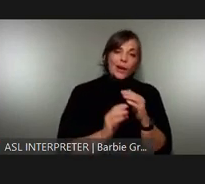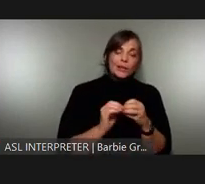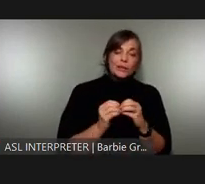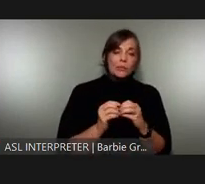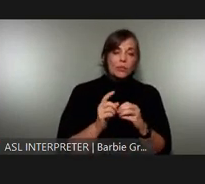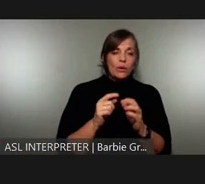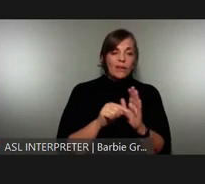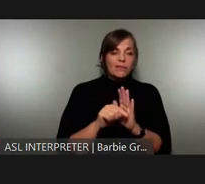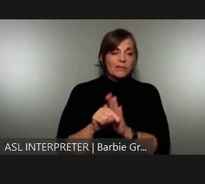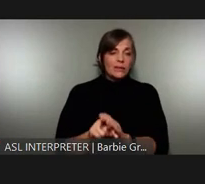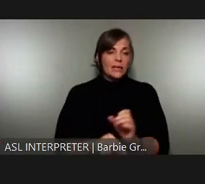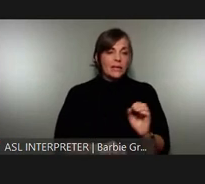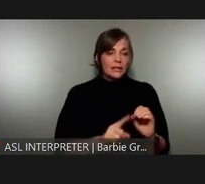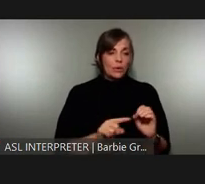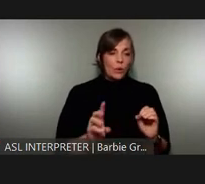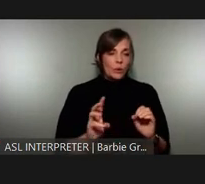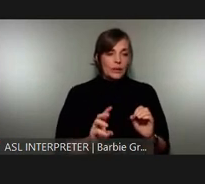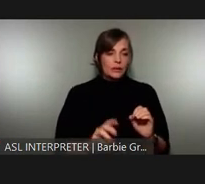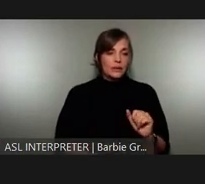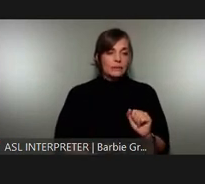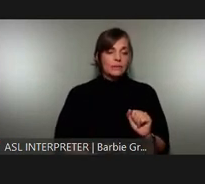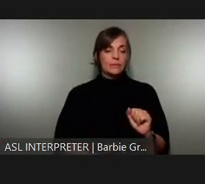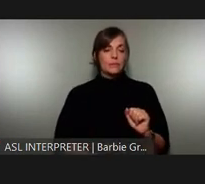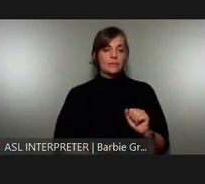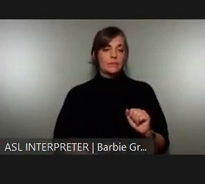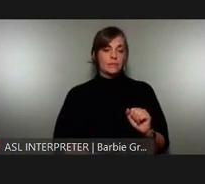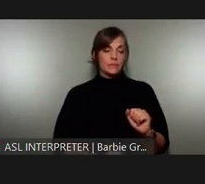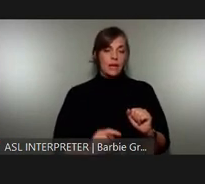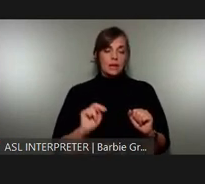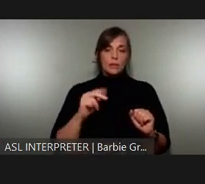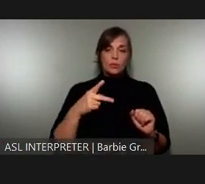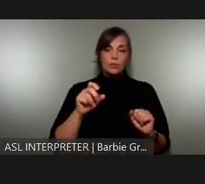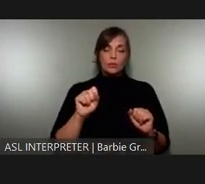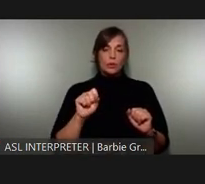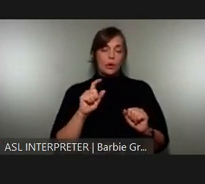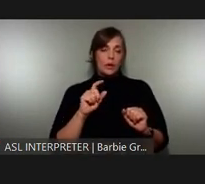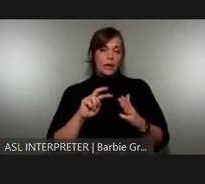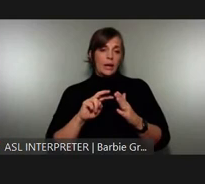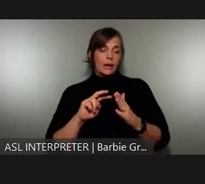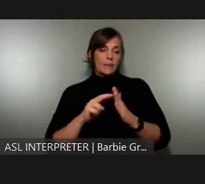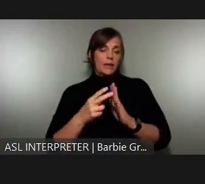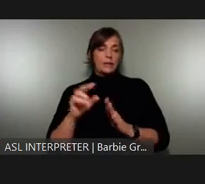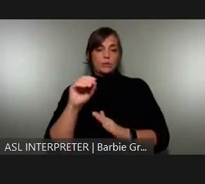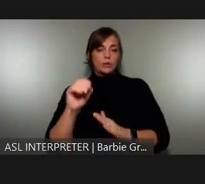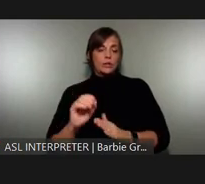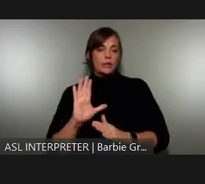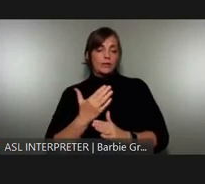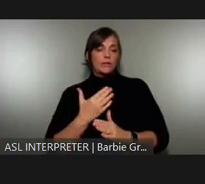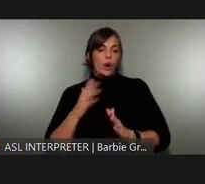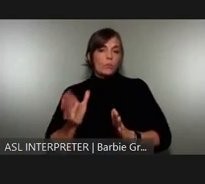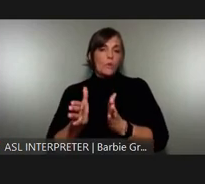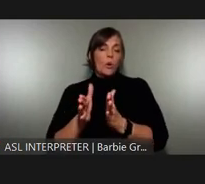of detractors, 0s through 6s. The Net Promoter Score is the percentage of our promoters minus the percentage of our